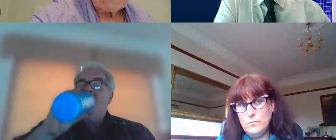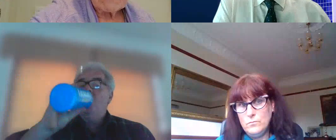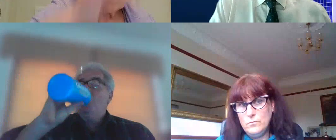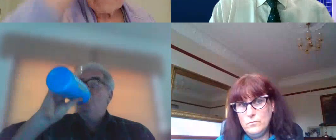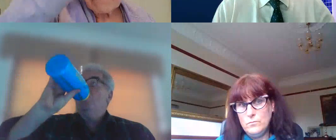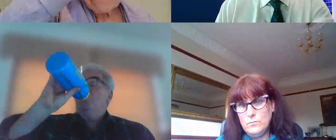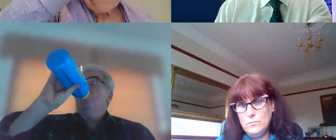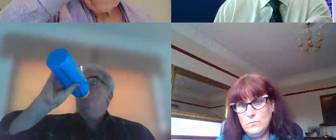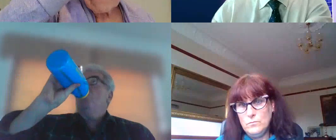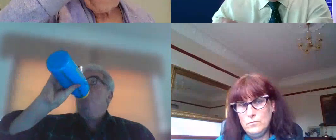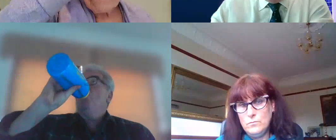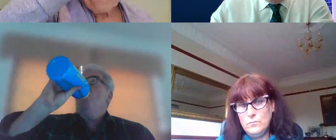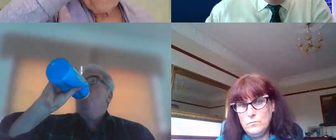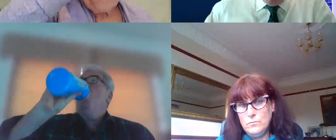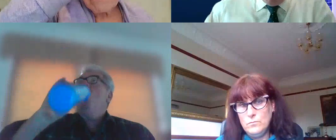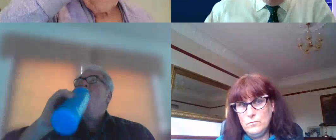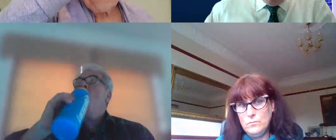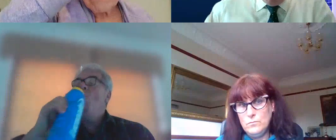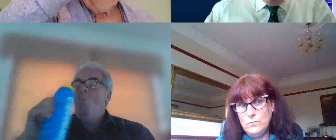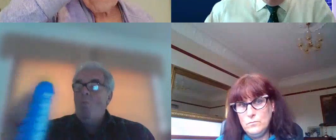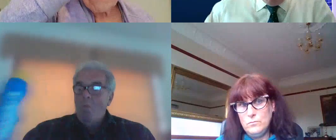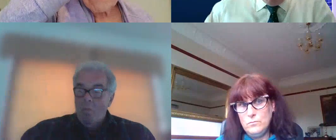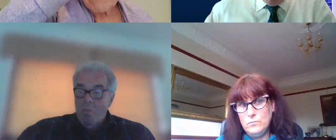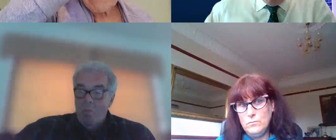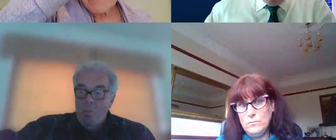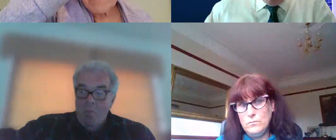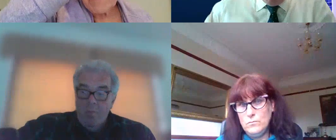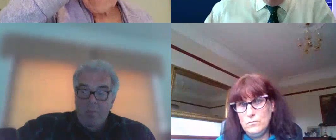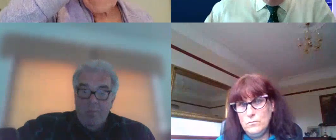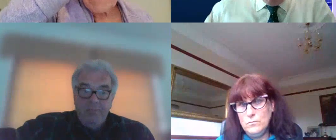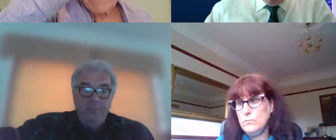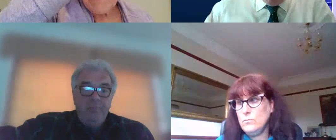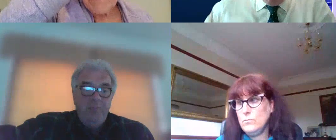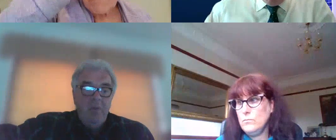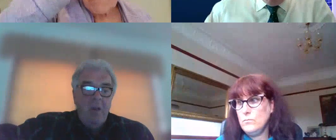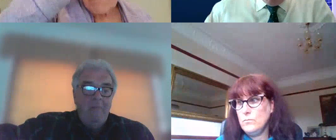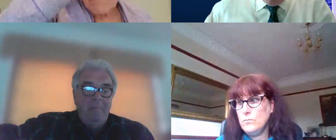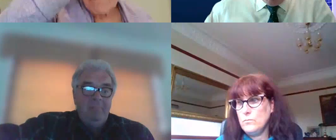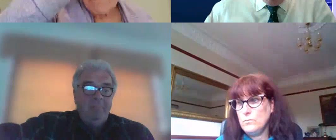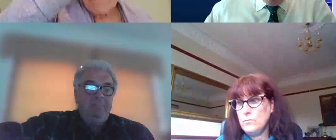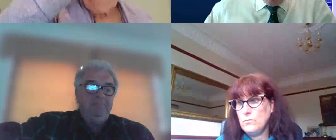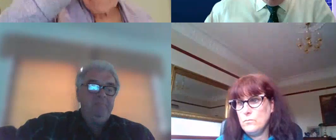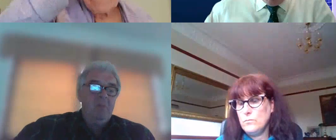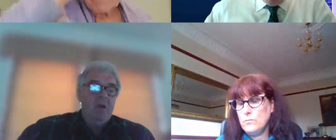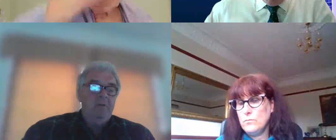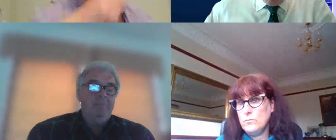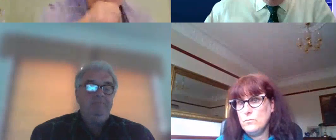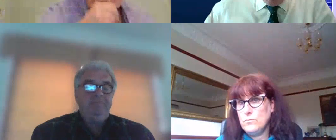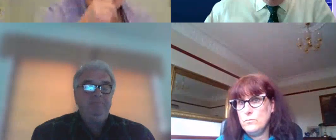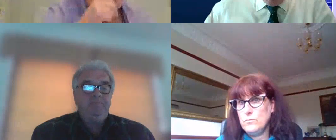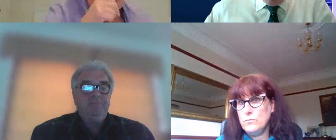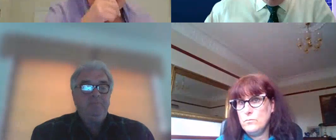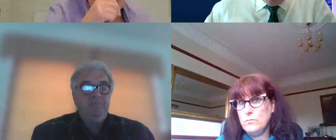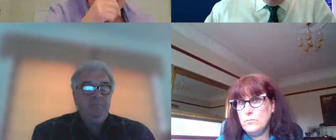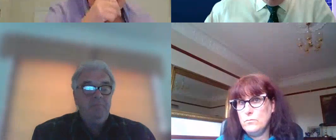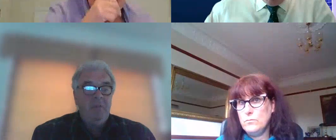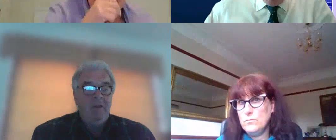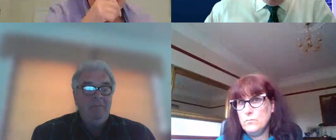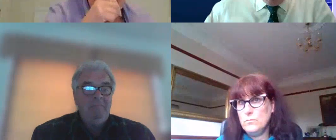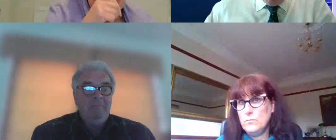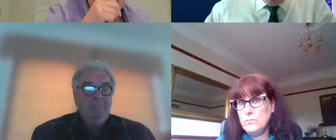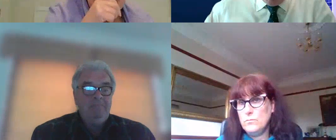lost? No, Robert, and it was something that was covered in a previous session. The intent was to provide 4 spaces